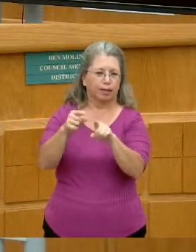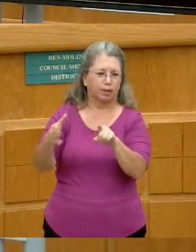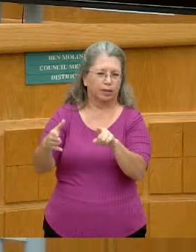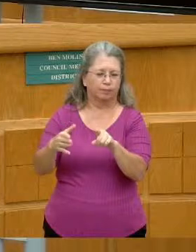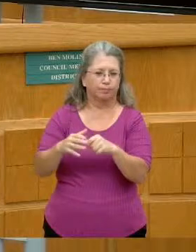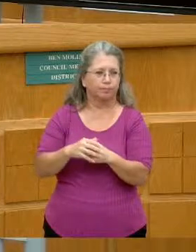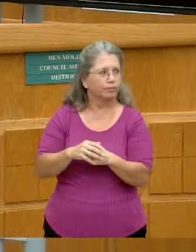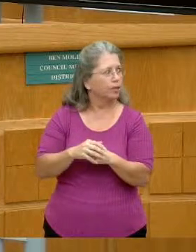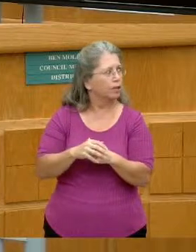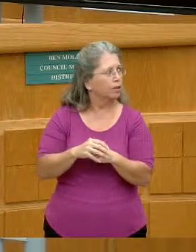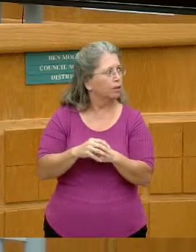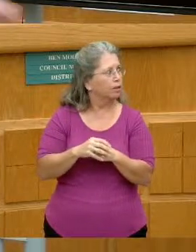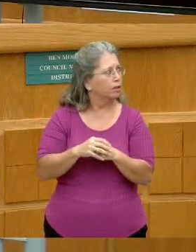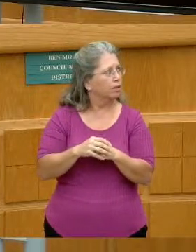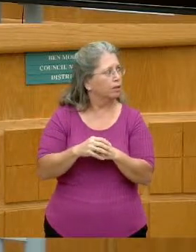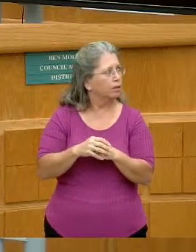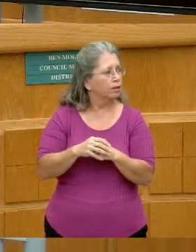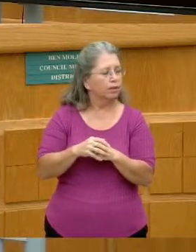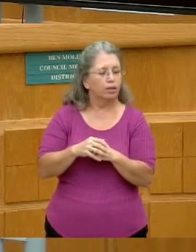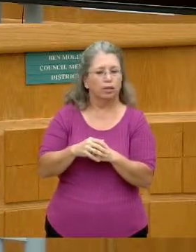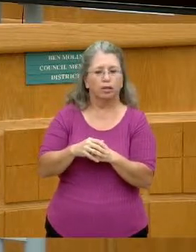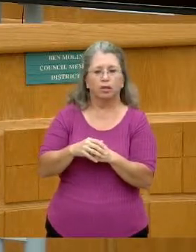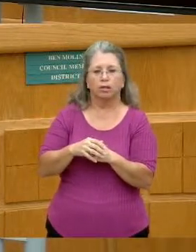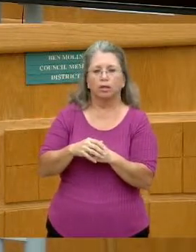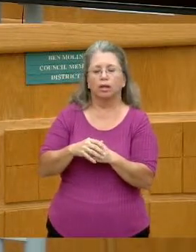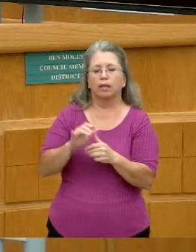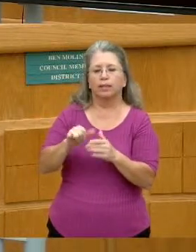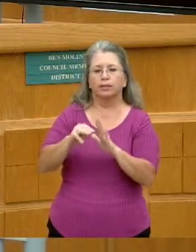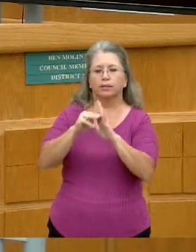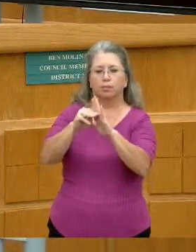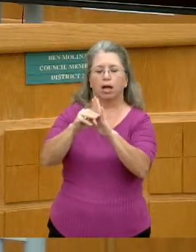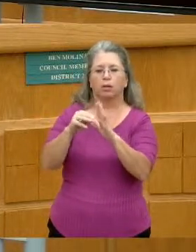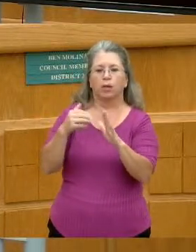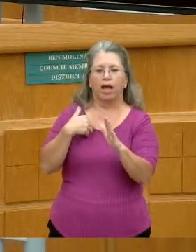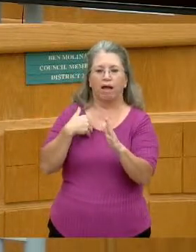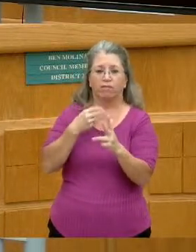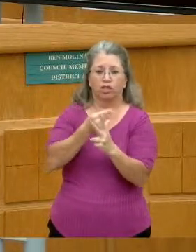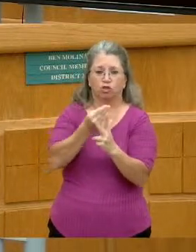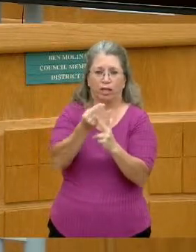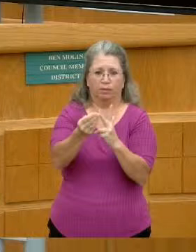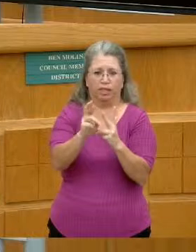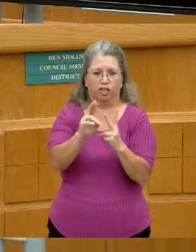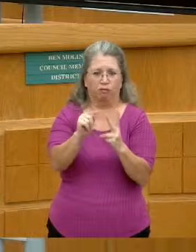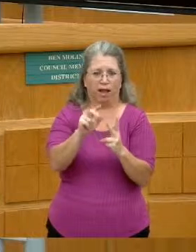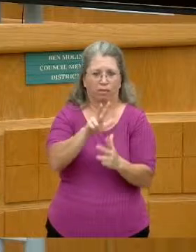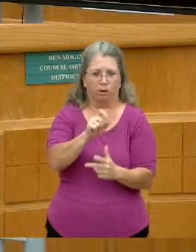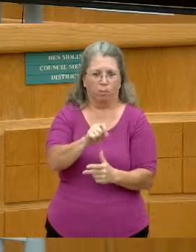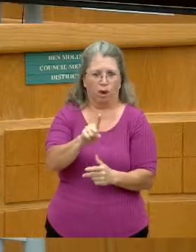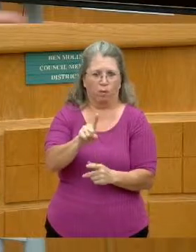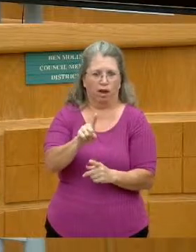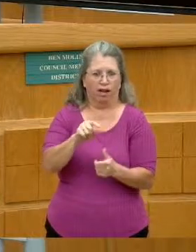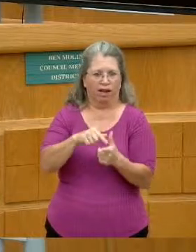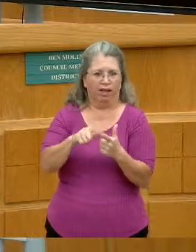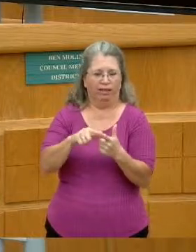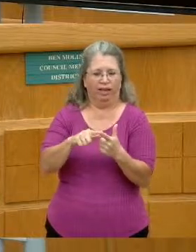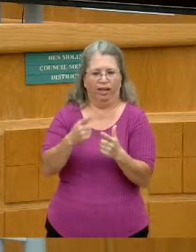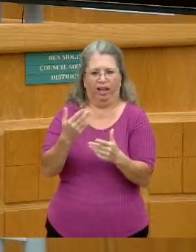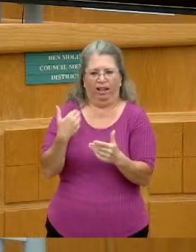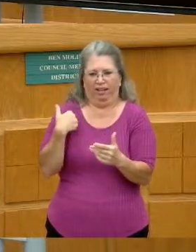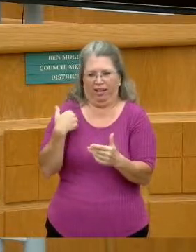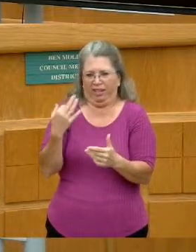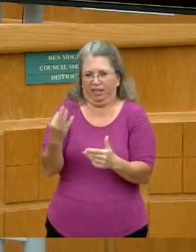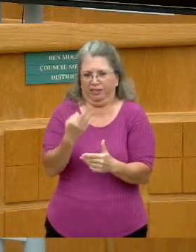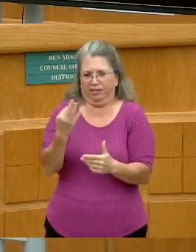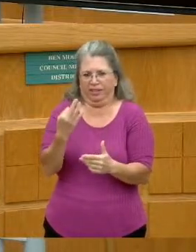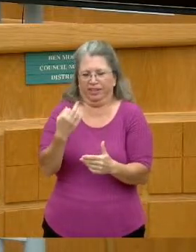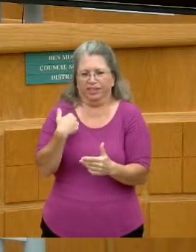is right up till here, we have the transmission rate be 3.1. And then right here on this day, last Friday, we changed the transmission